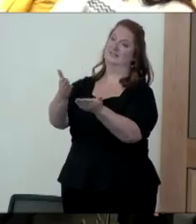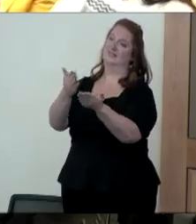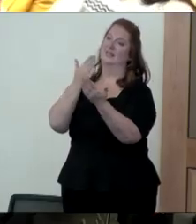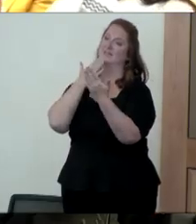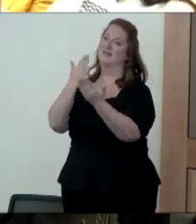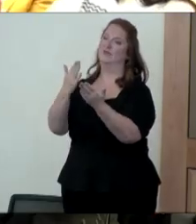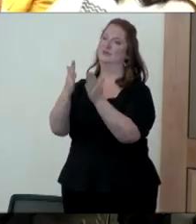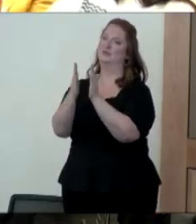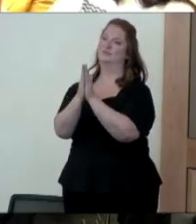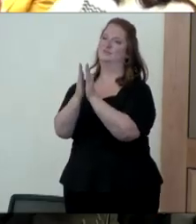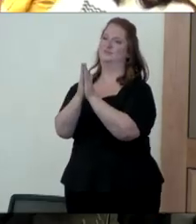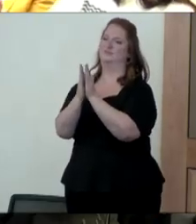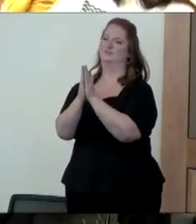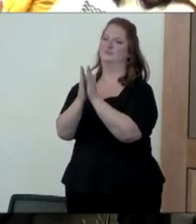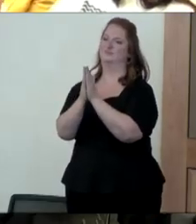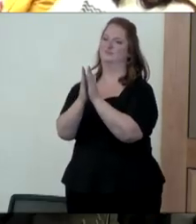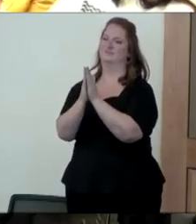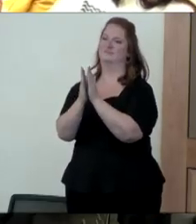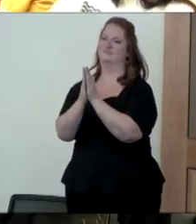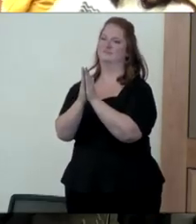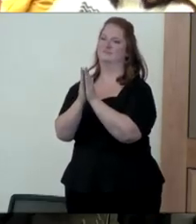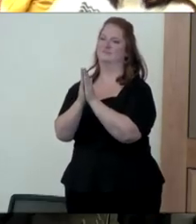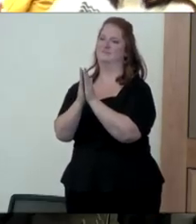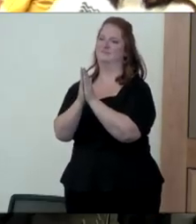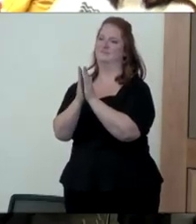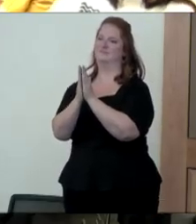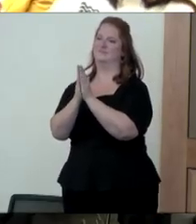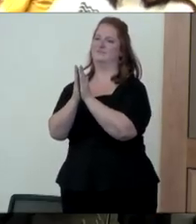you on behalf of the team?